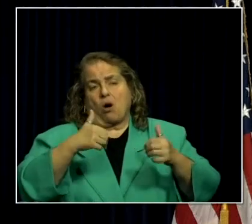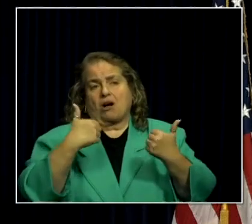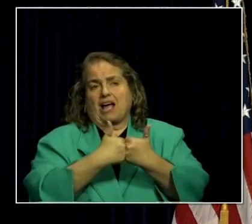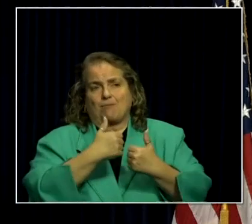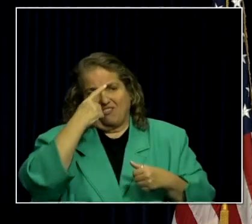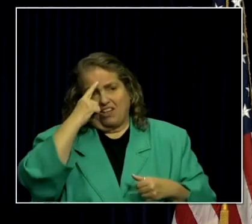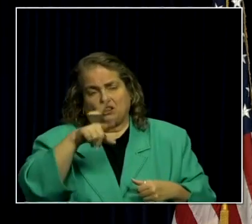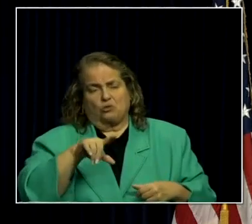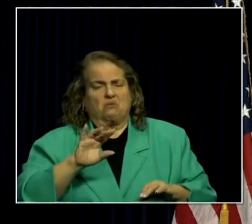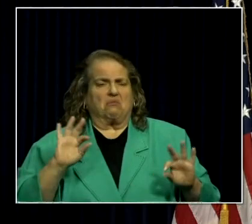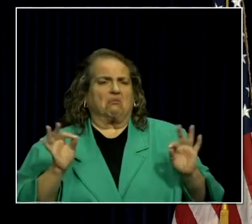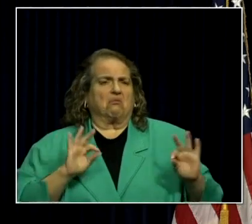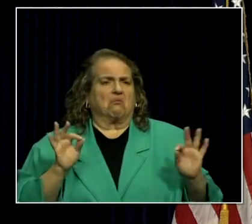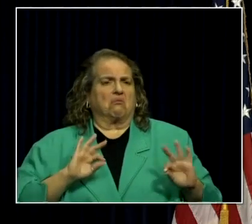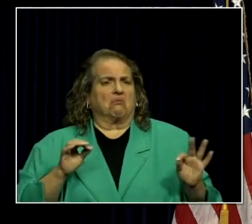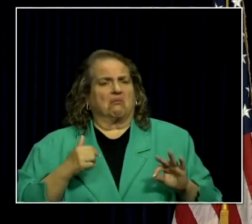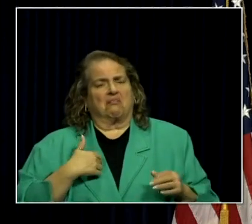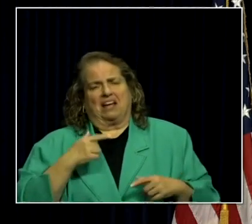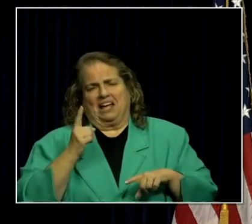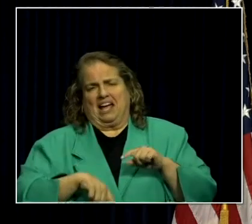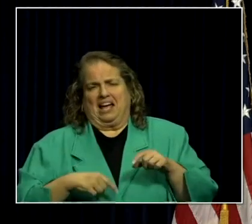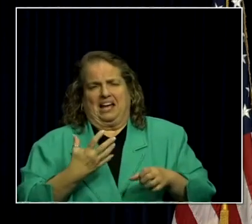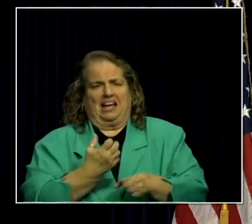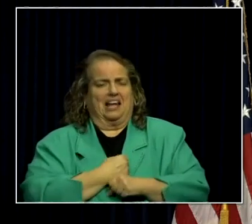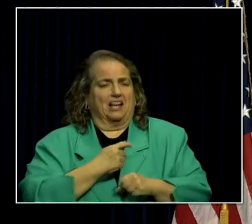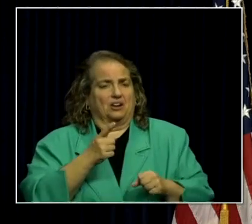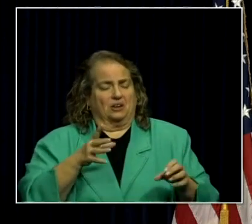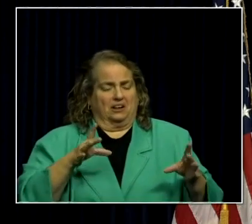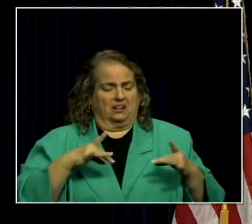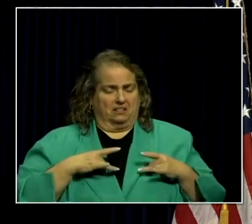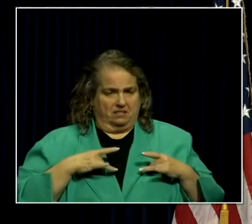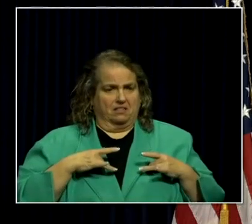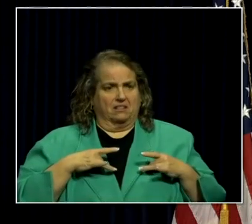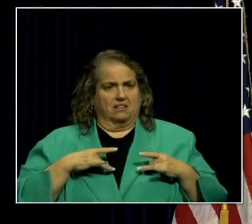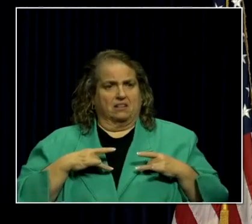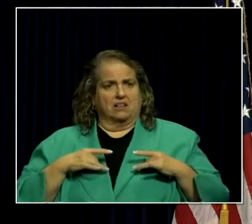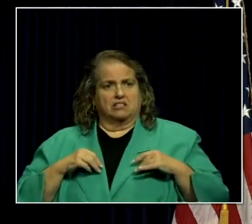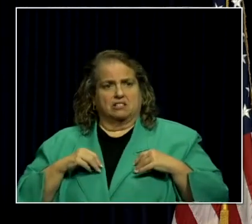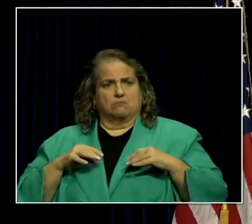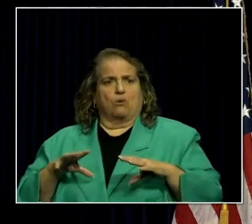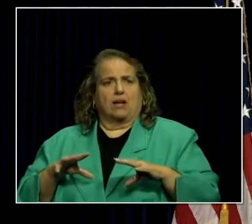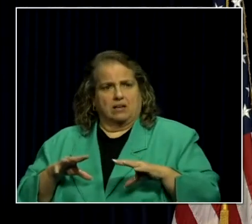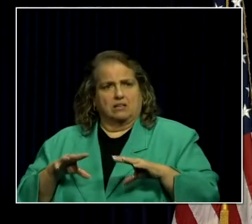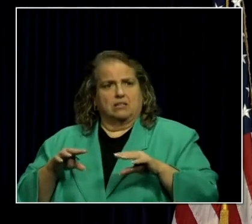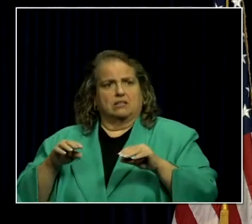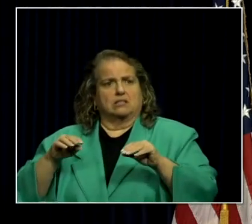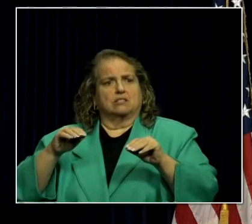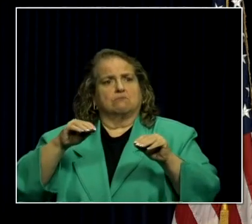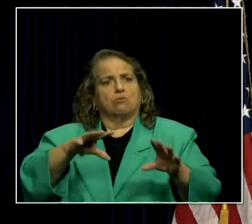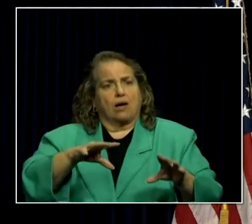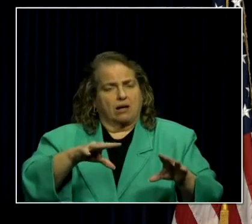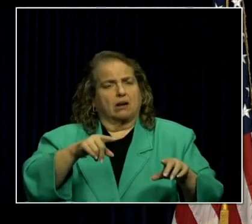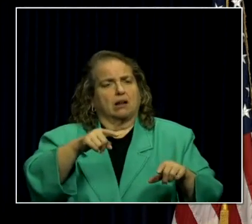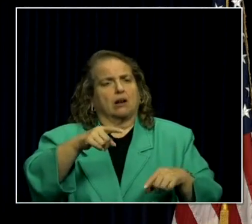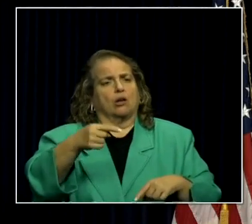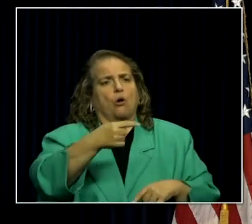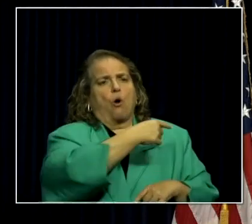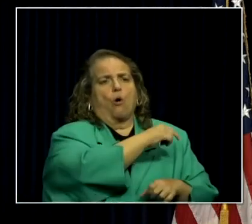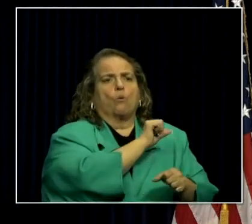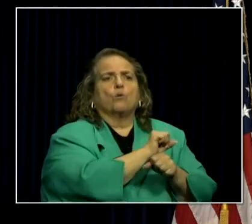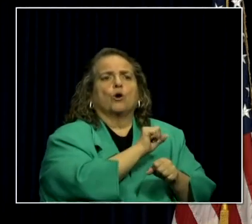might be the case for you. But if you have it and you spread it and someone goes home to someone who works with